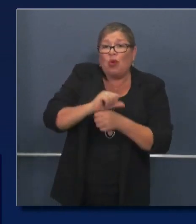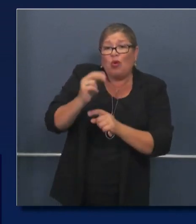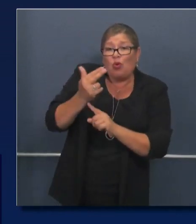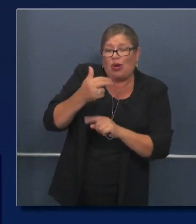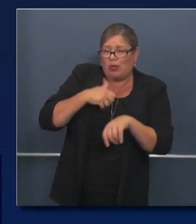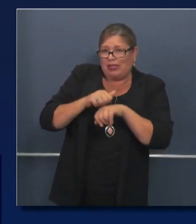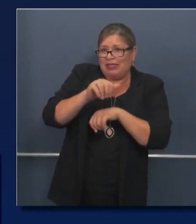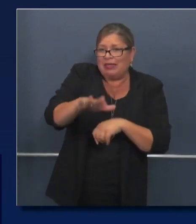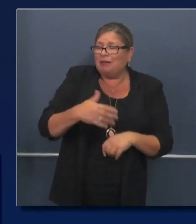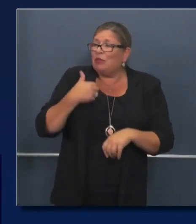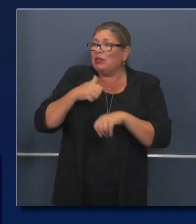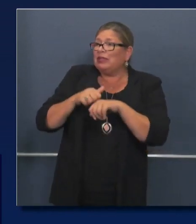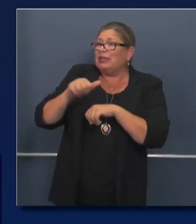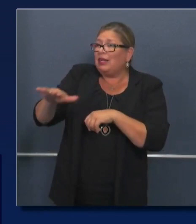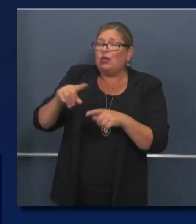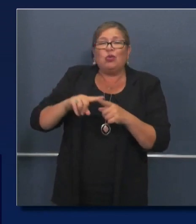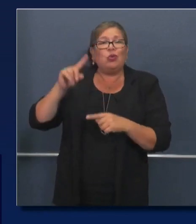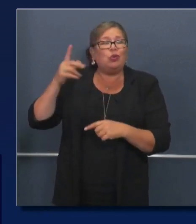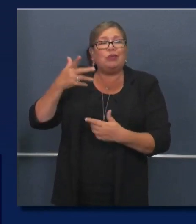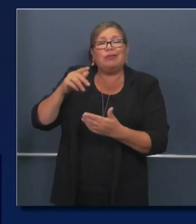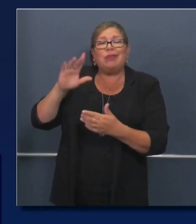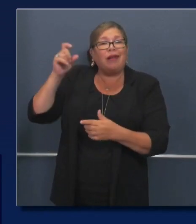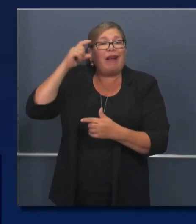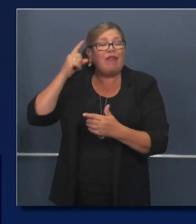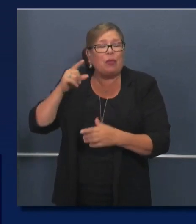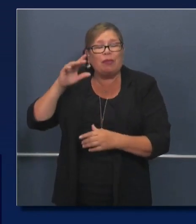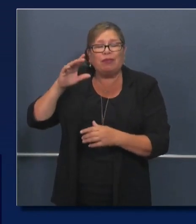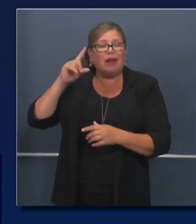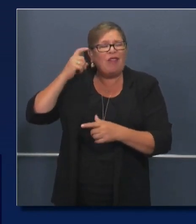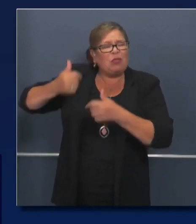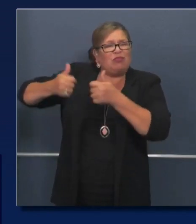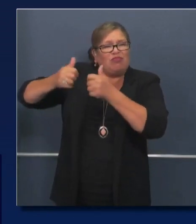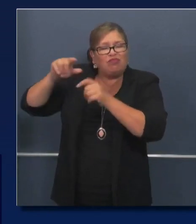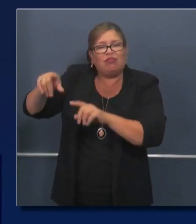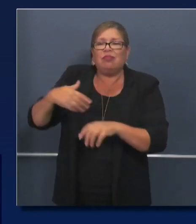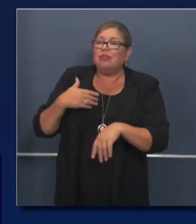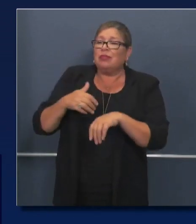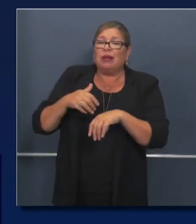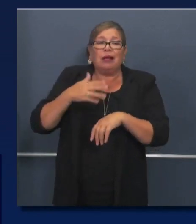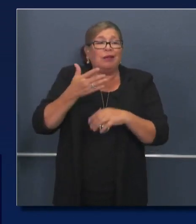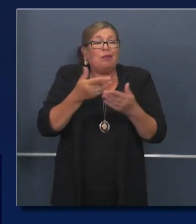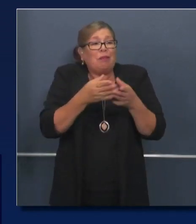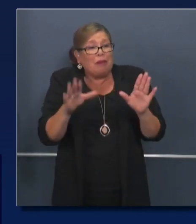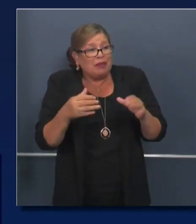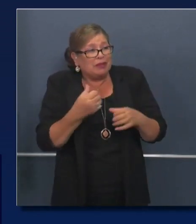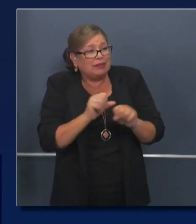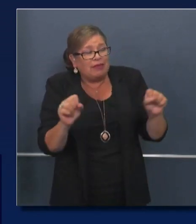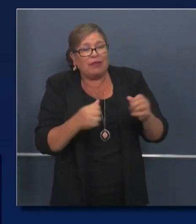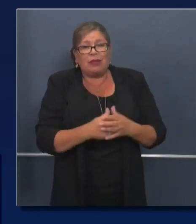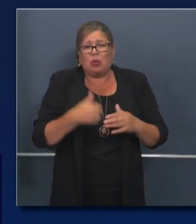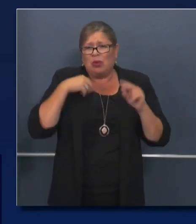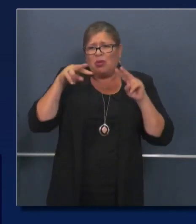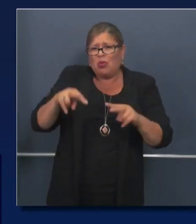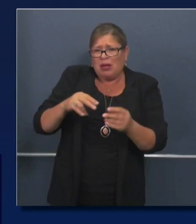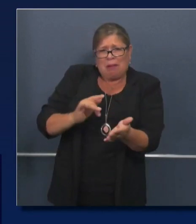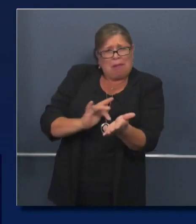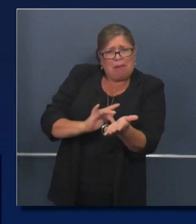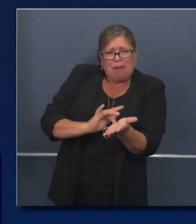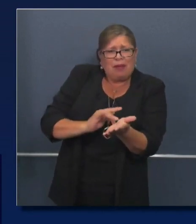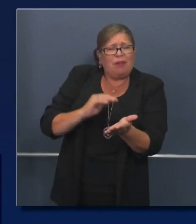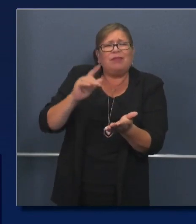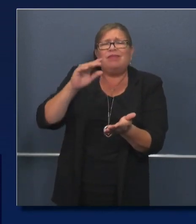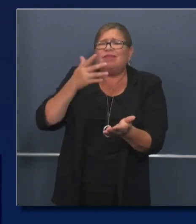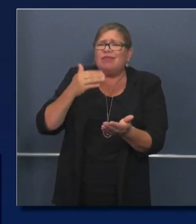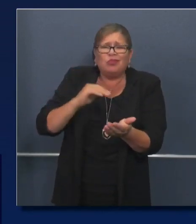obviously committing ourselves to social service agencies and public safety, looking at the emergency sector, medical sector, but